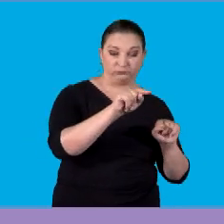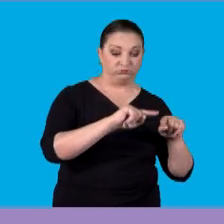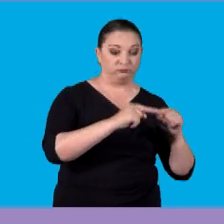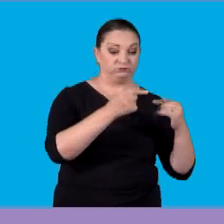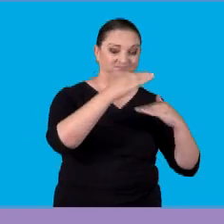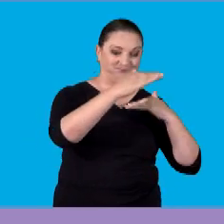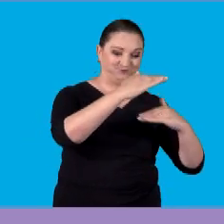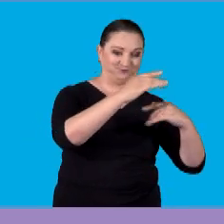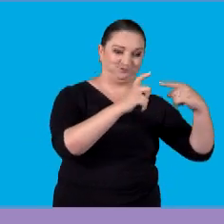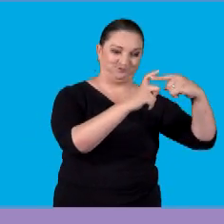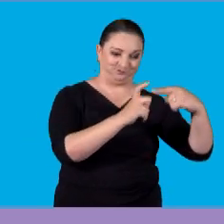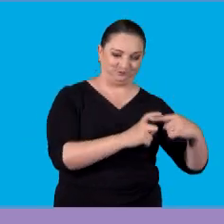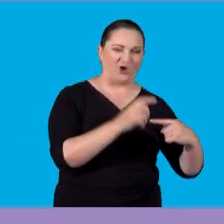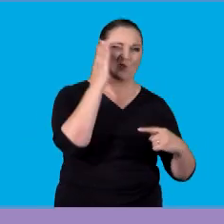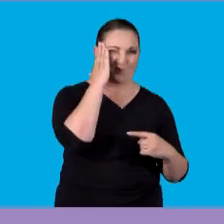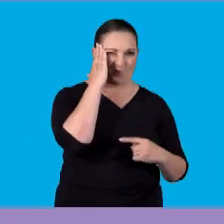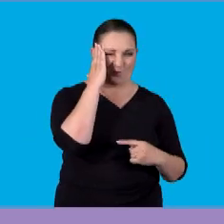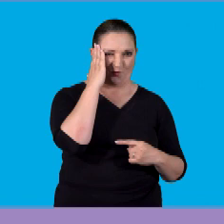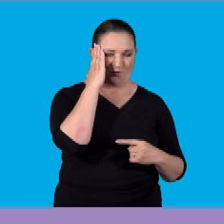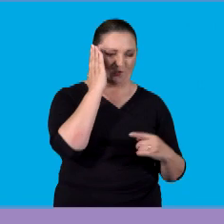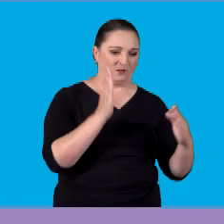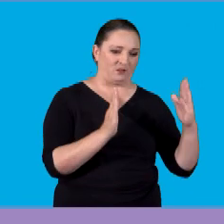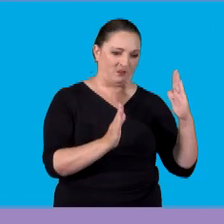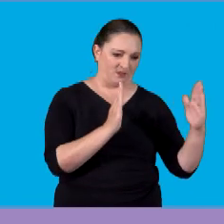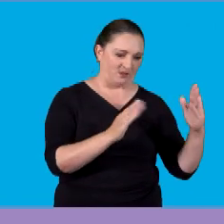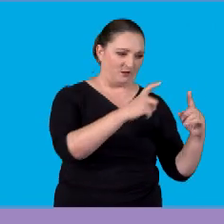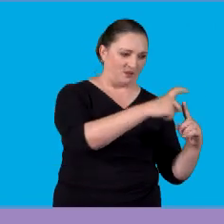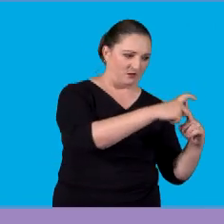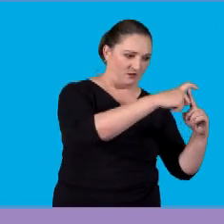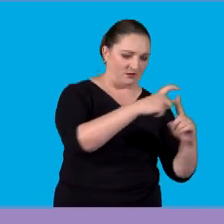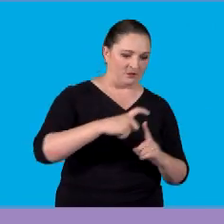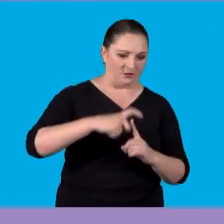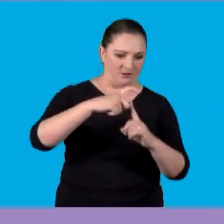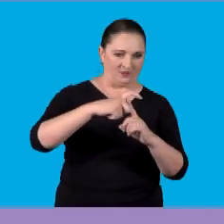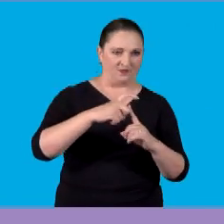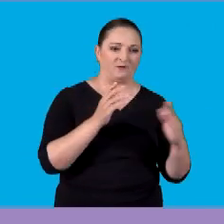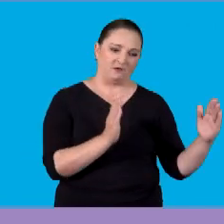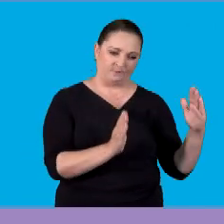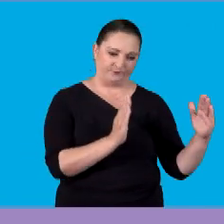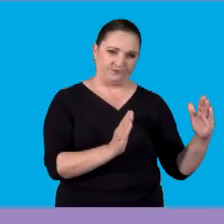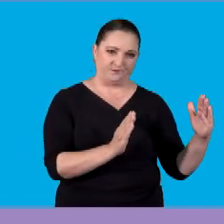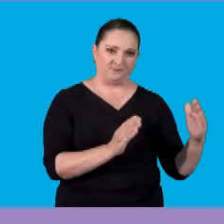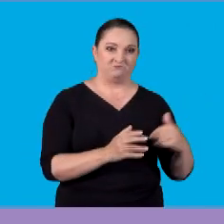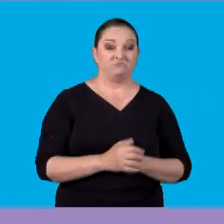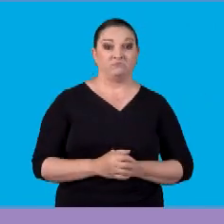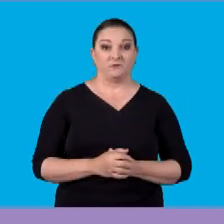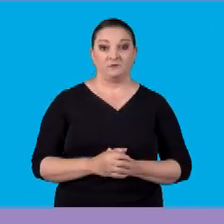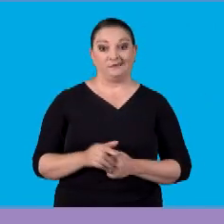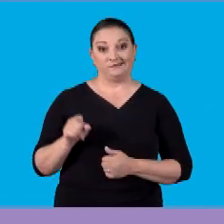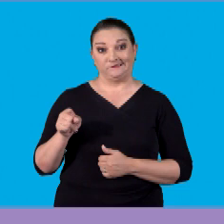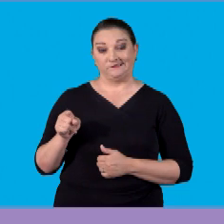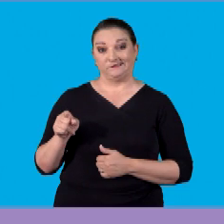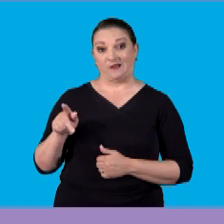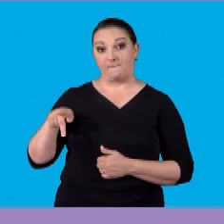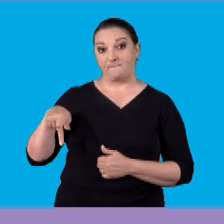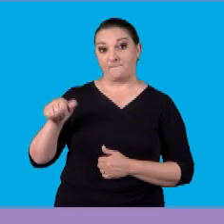rectangle are parallel. So a rectangle has two opposite sides that are parallel. Now this is also